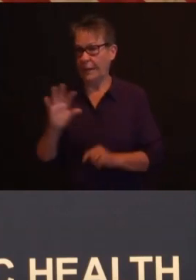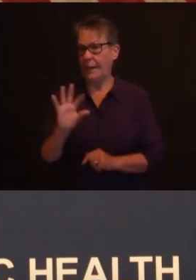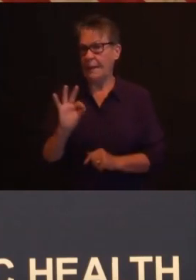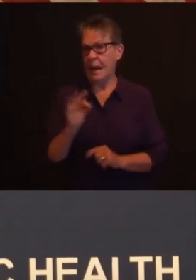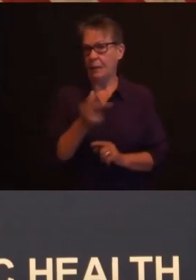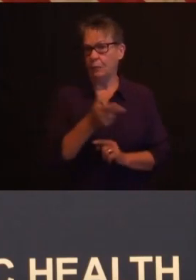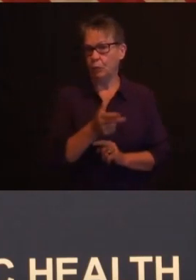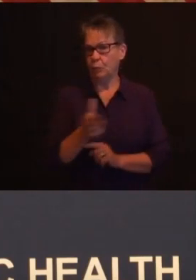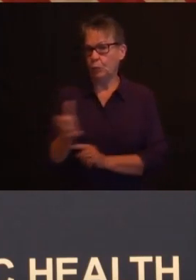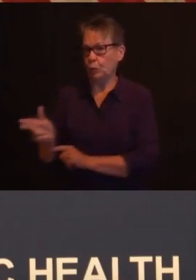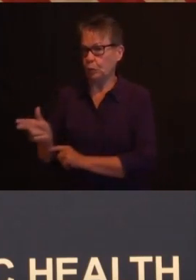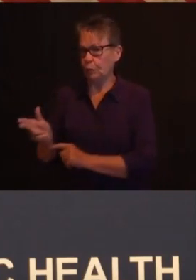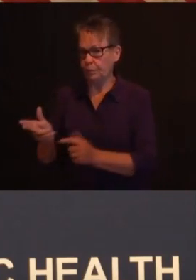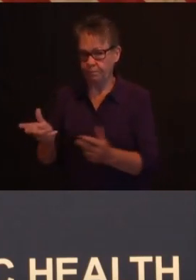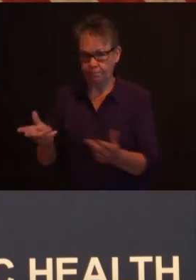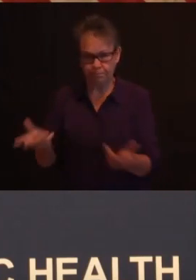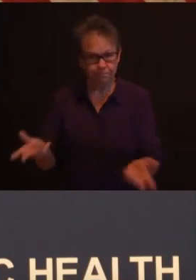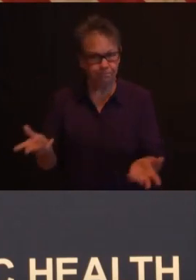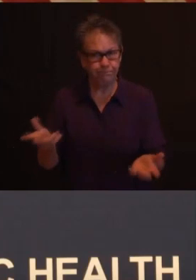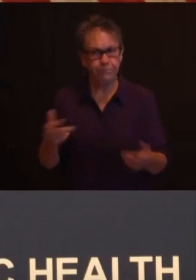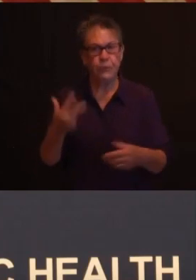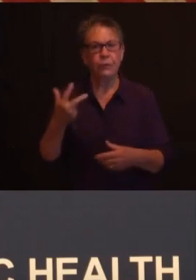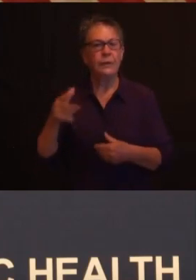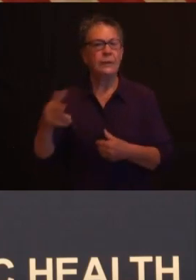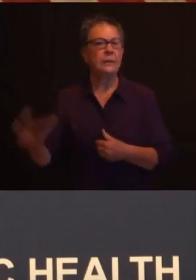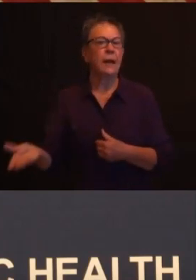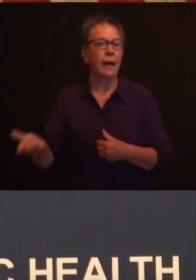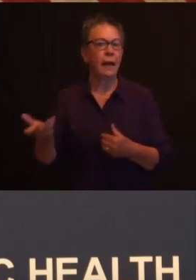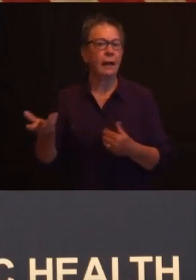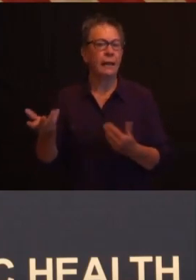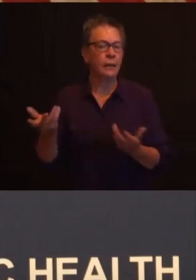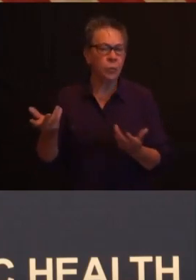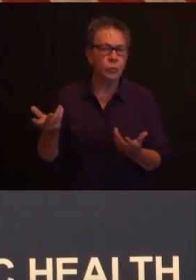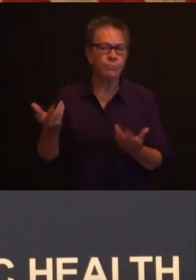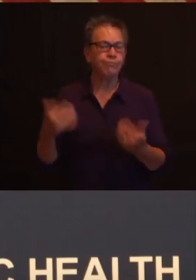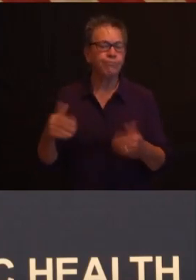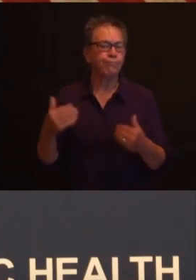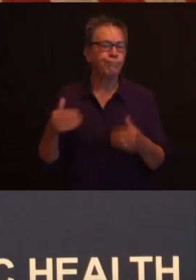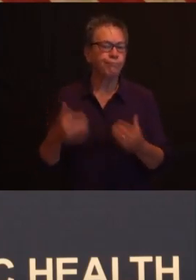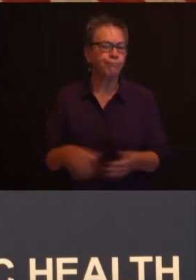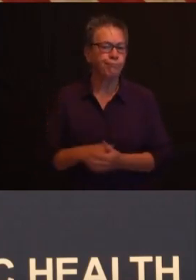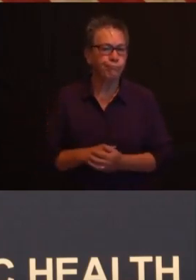tragically report that 3 of those victims succumbed to their injuries.